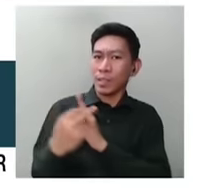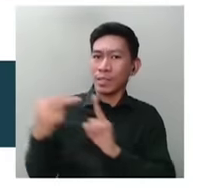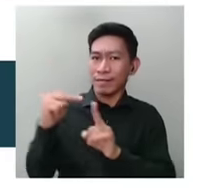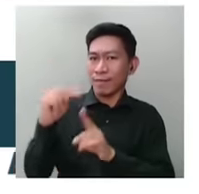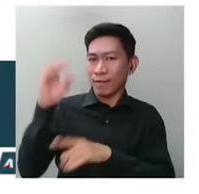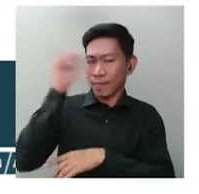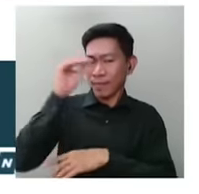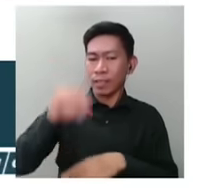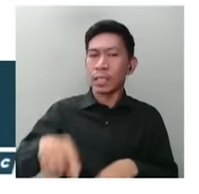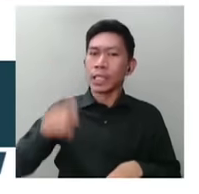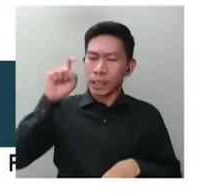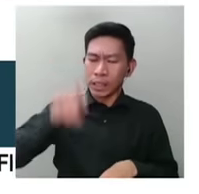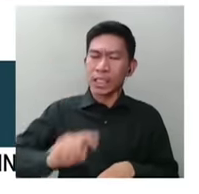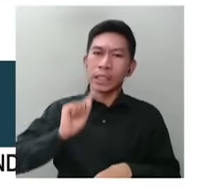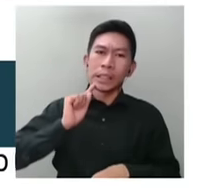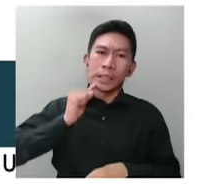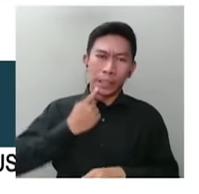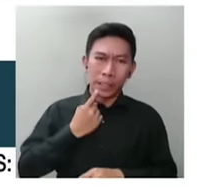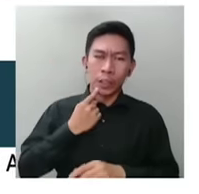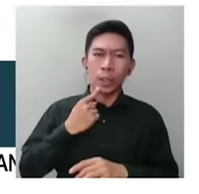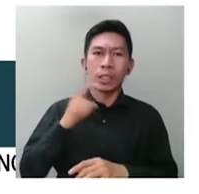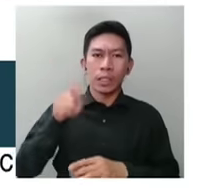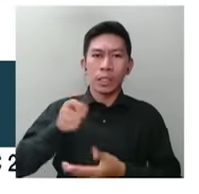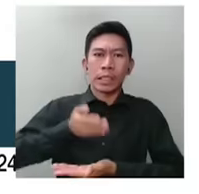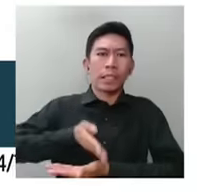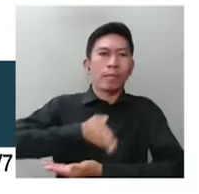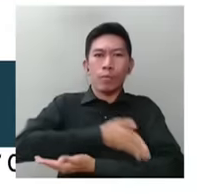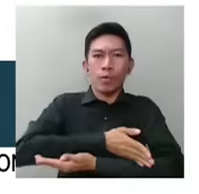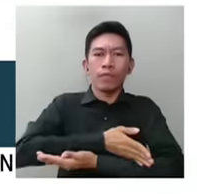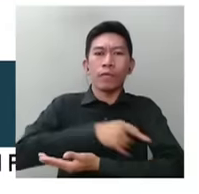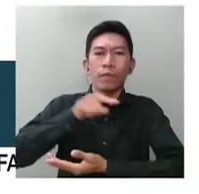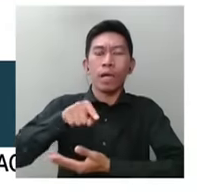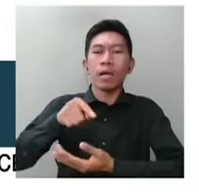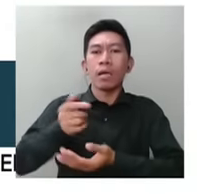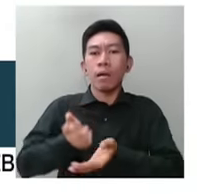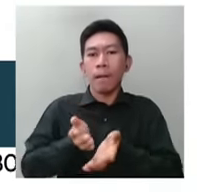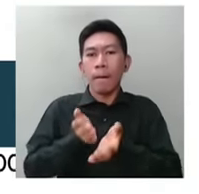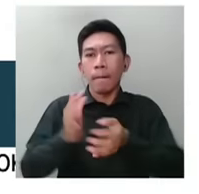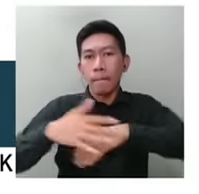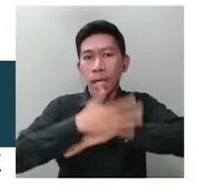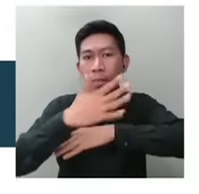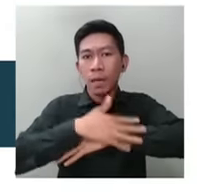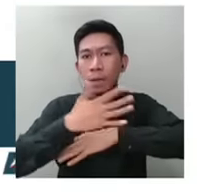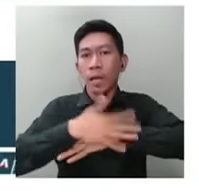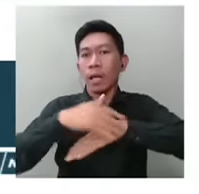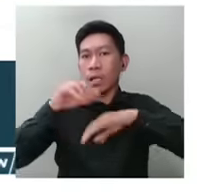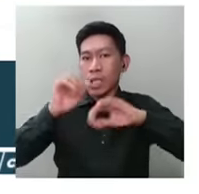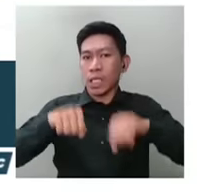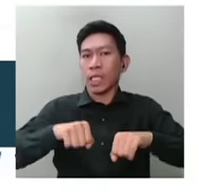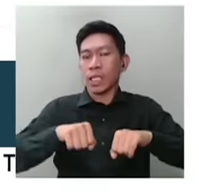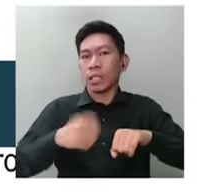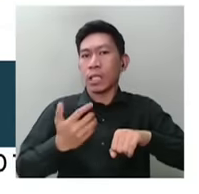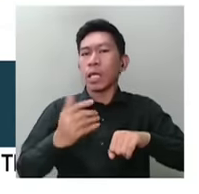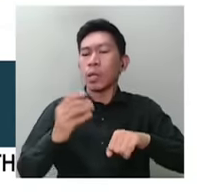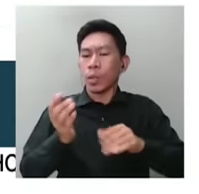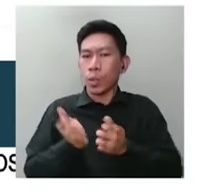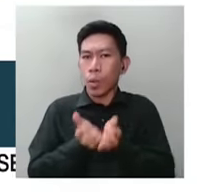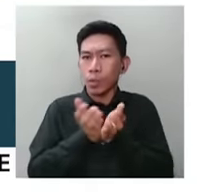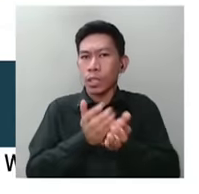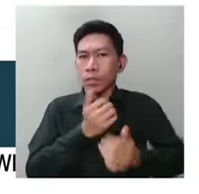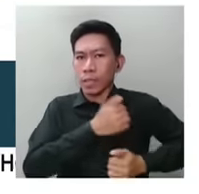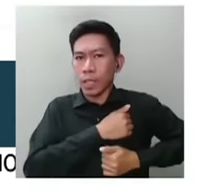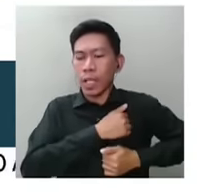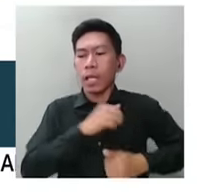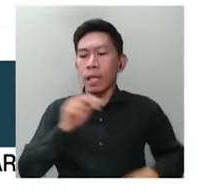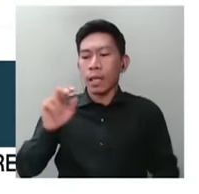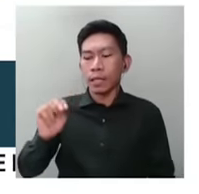take seriously our efforts to strengthen our maritime capabilities. Both the Coast Guard and, of course, the Navy. And